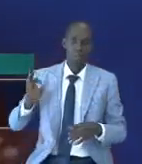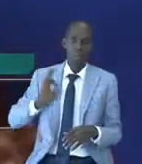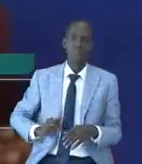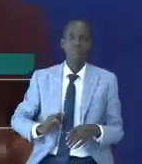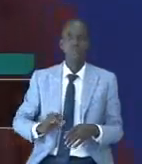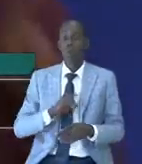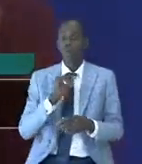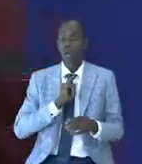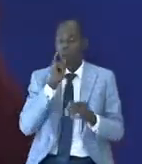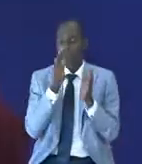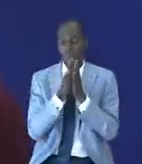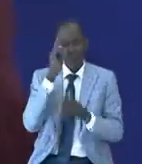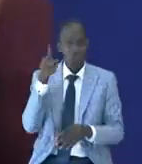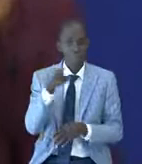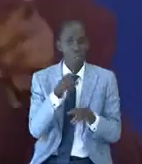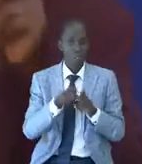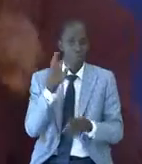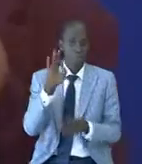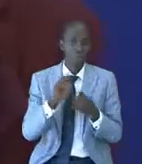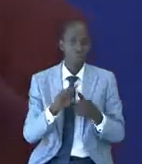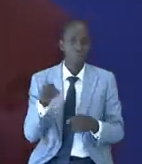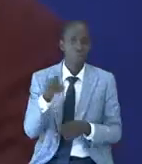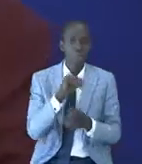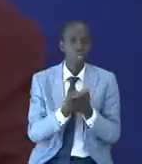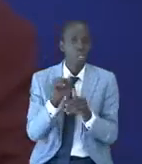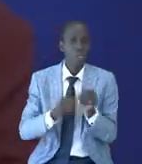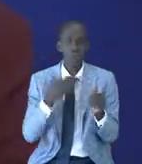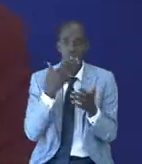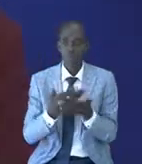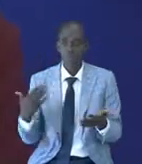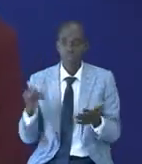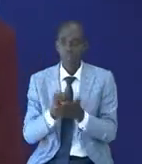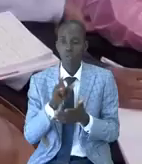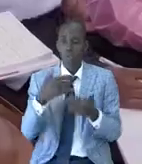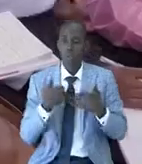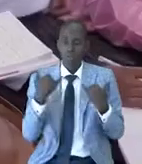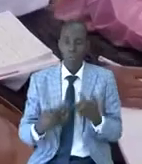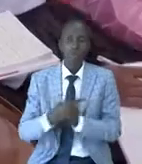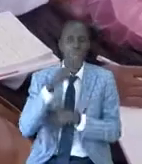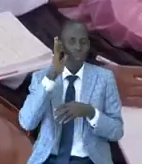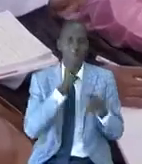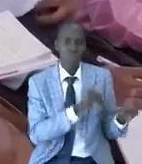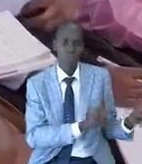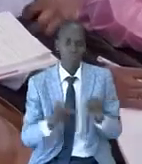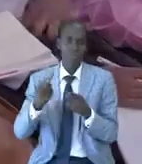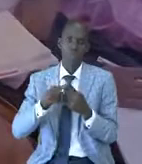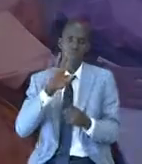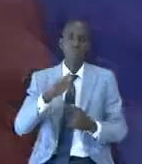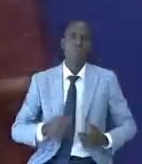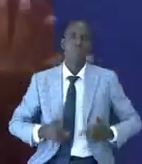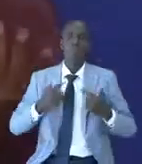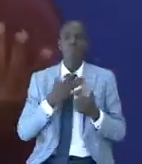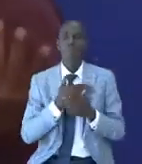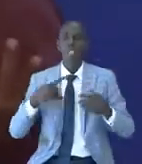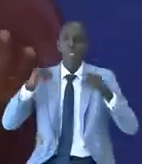preaching to you, that every good thing you hear today will be transferred into your life. And the power and